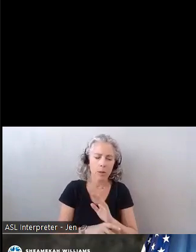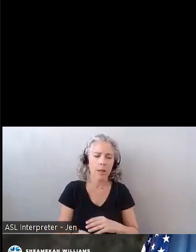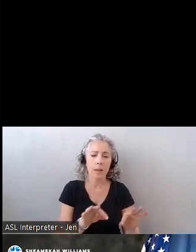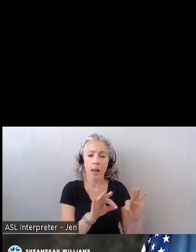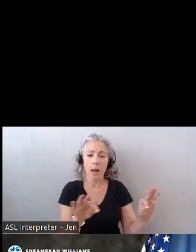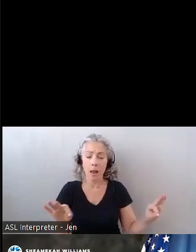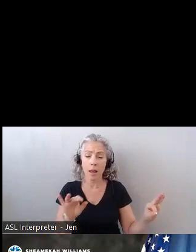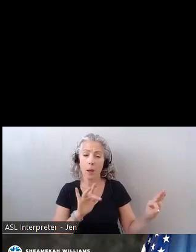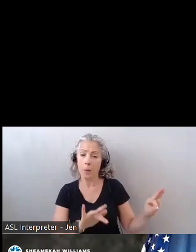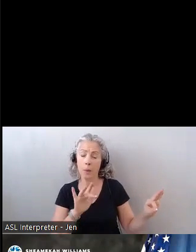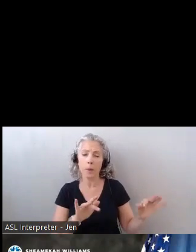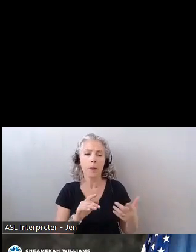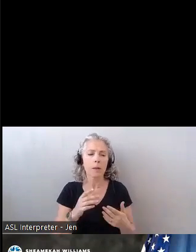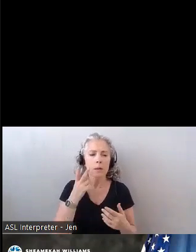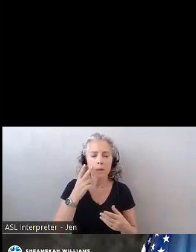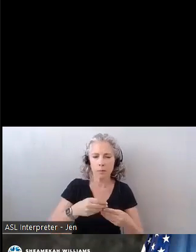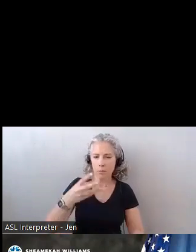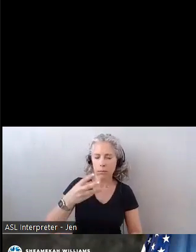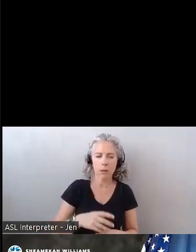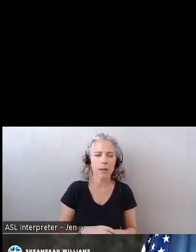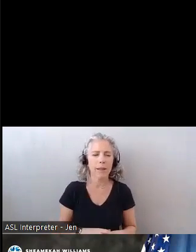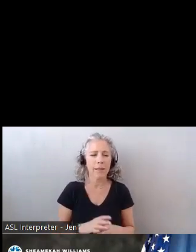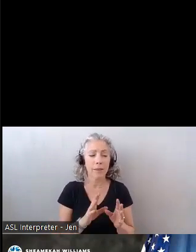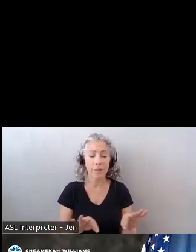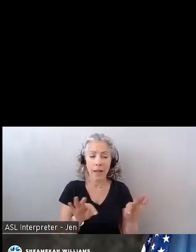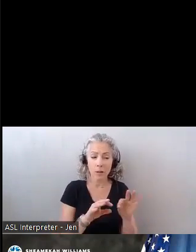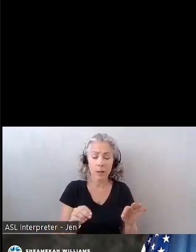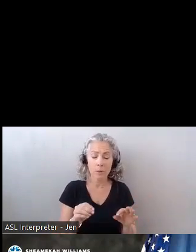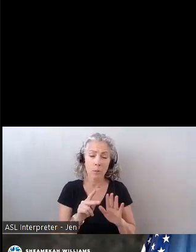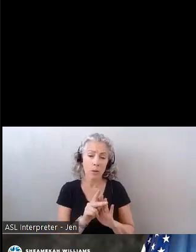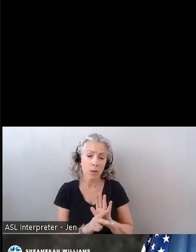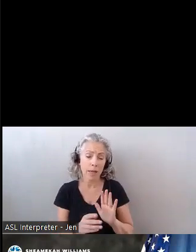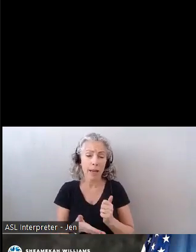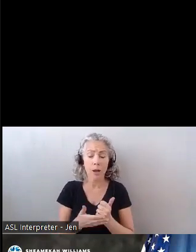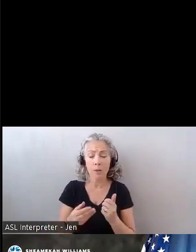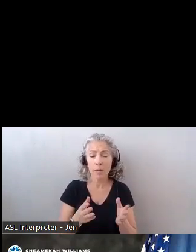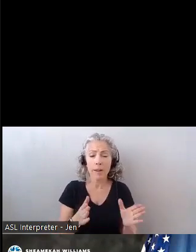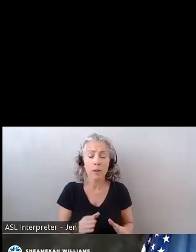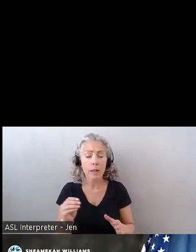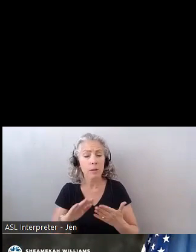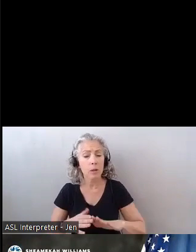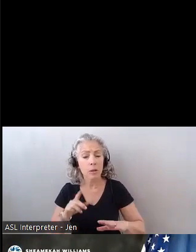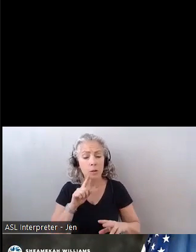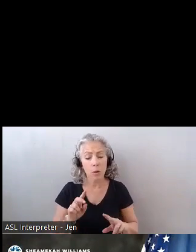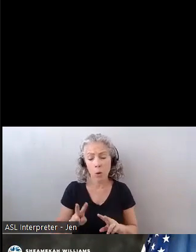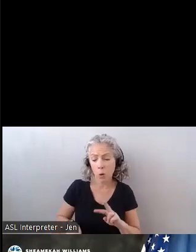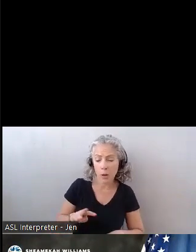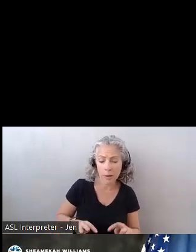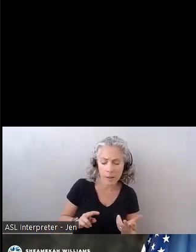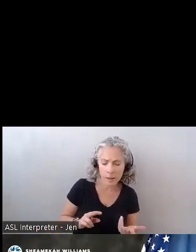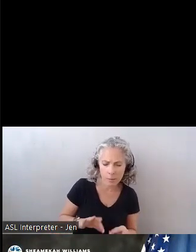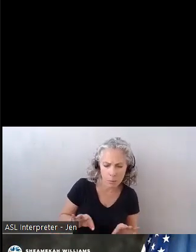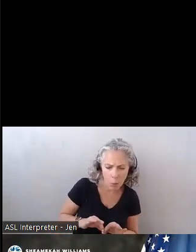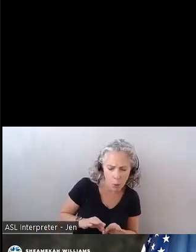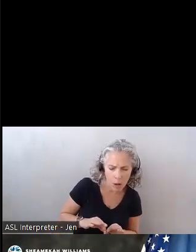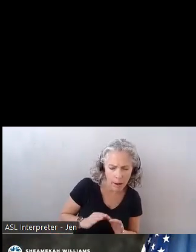And really those values and principles help providers and community to really look at the core elements that is needed